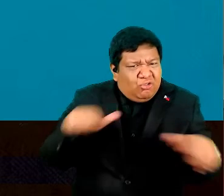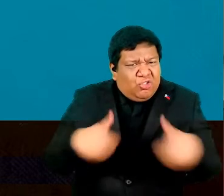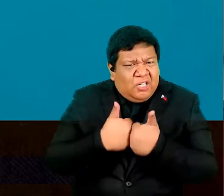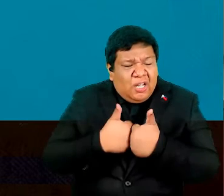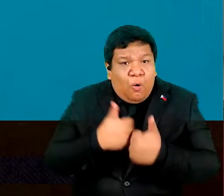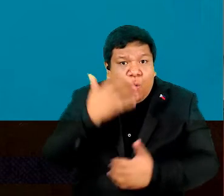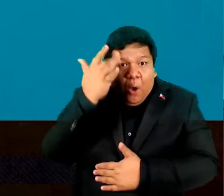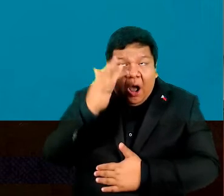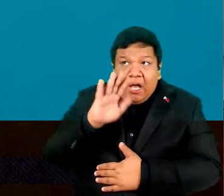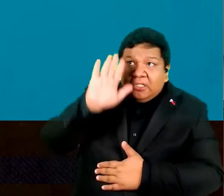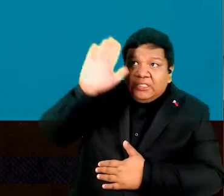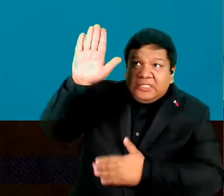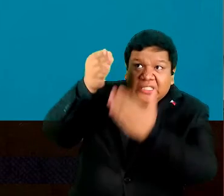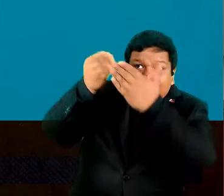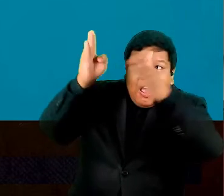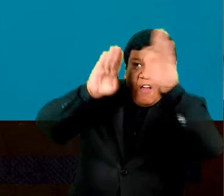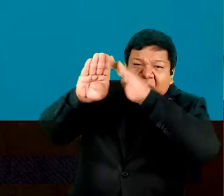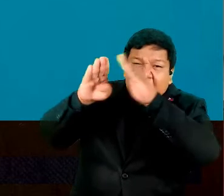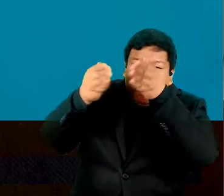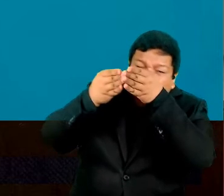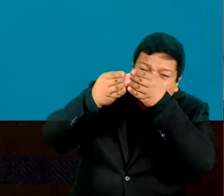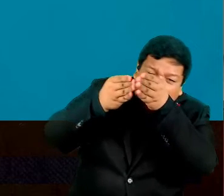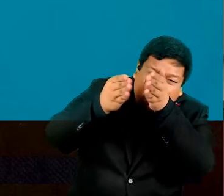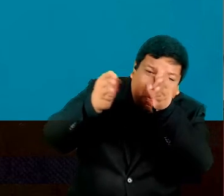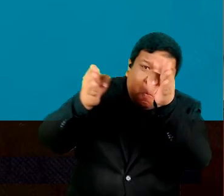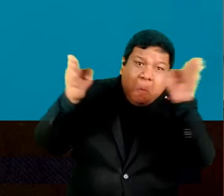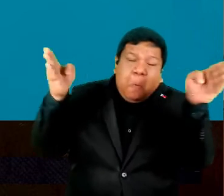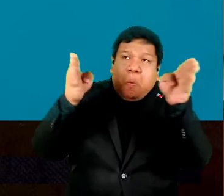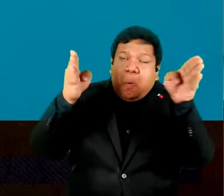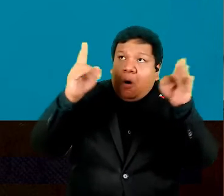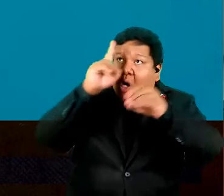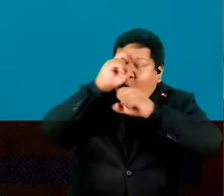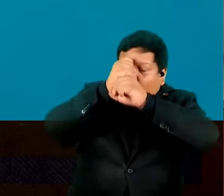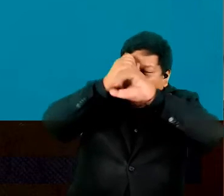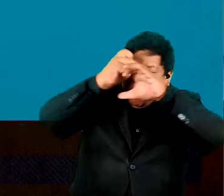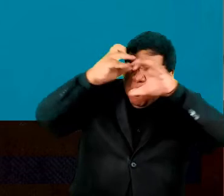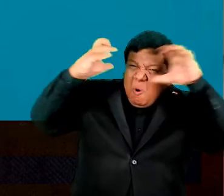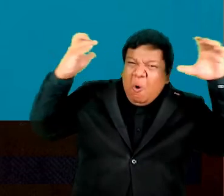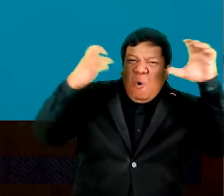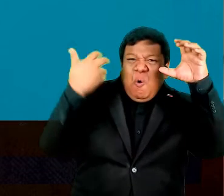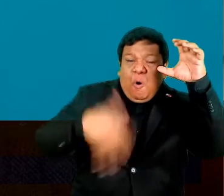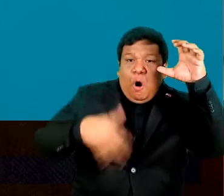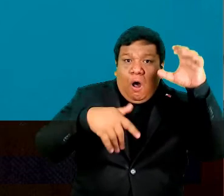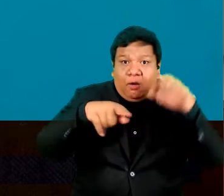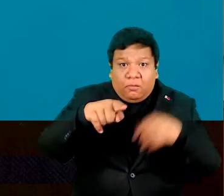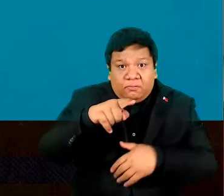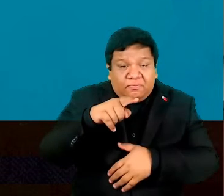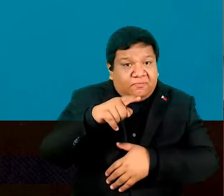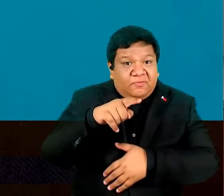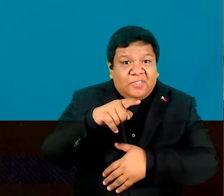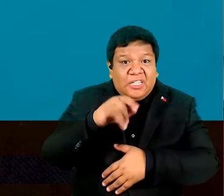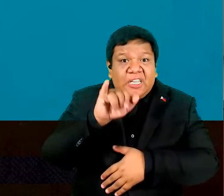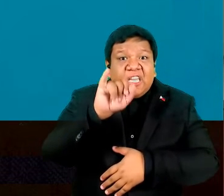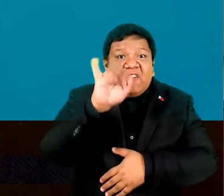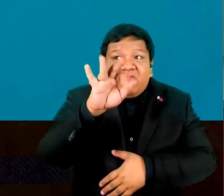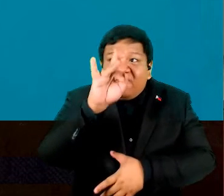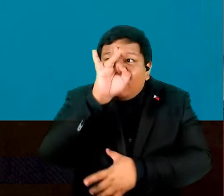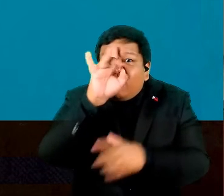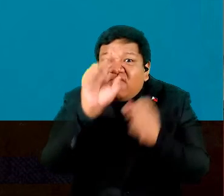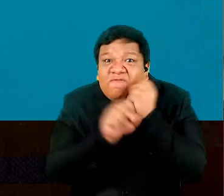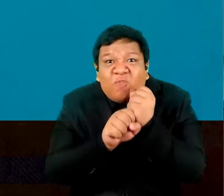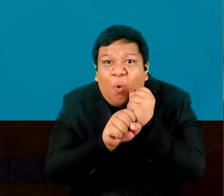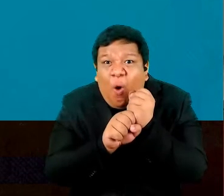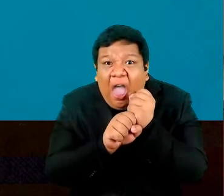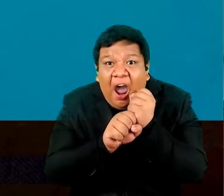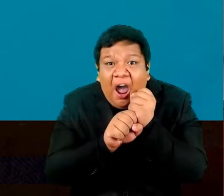kingdom of God is such a vast reality. Napakalawak po. And if you are to operate in faith, if you are not to operate in faith,